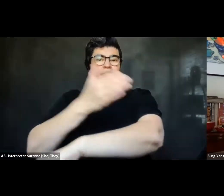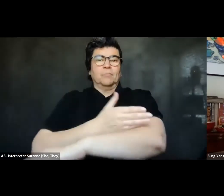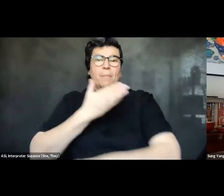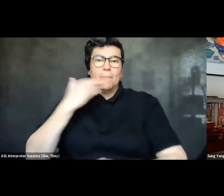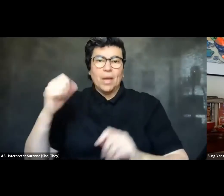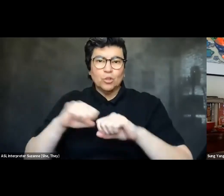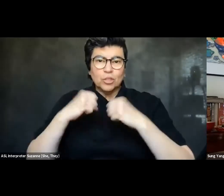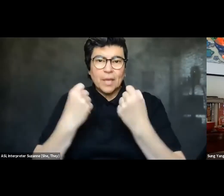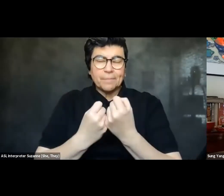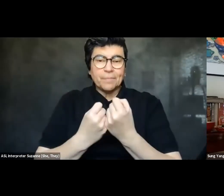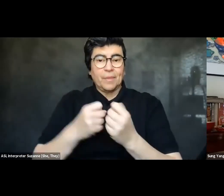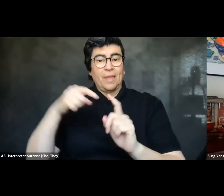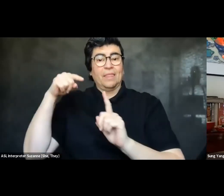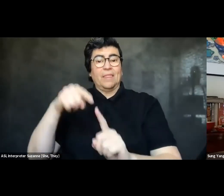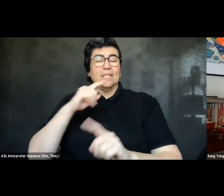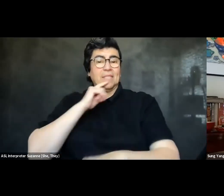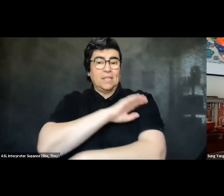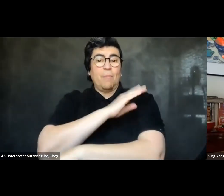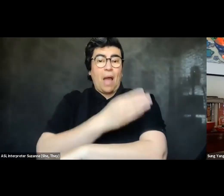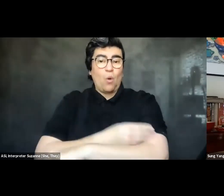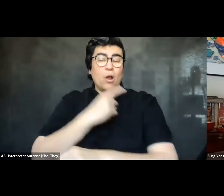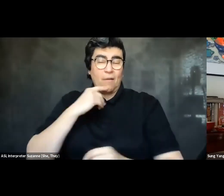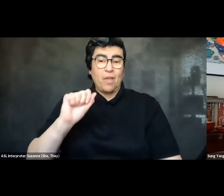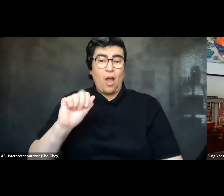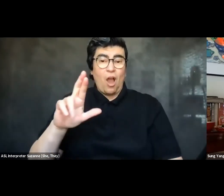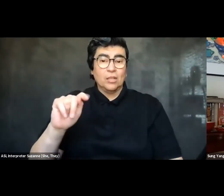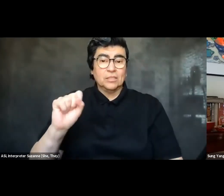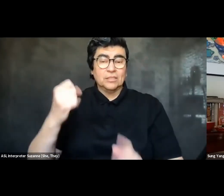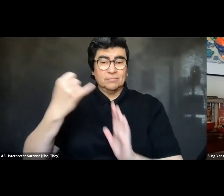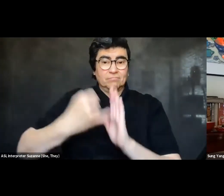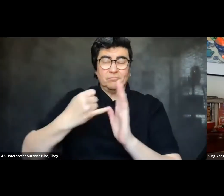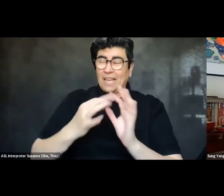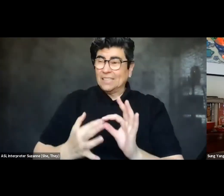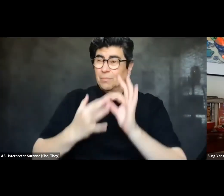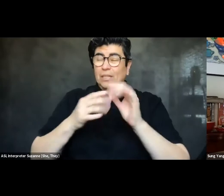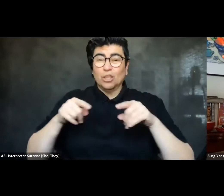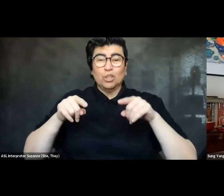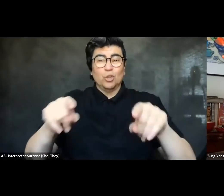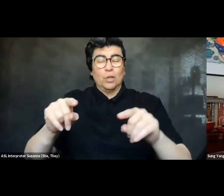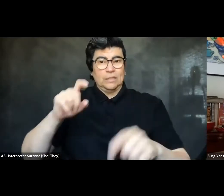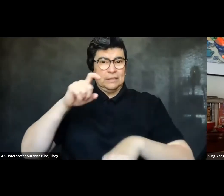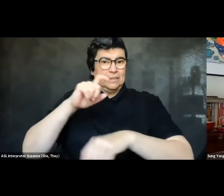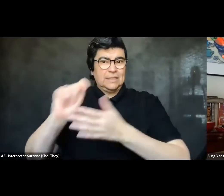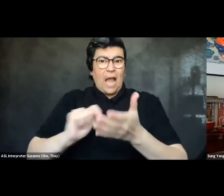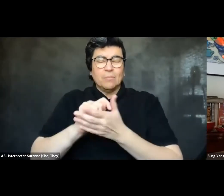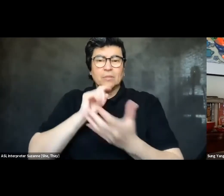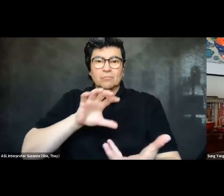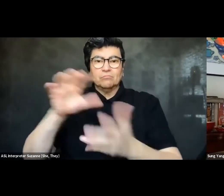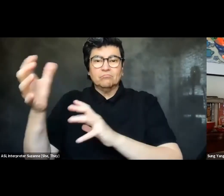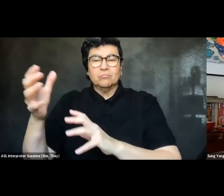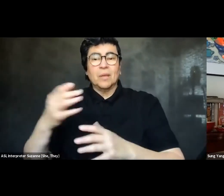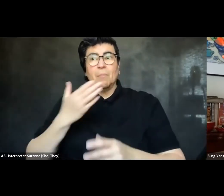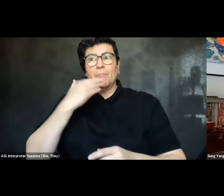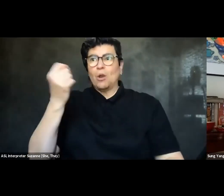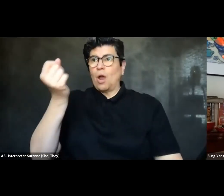And this is the power of the arts, especially in times of crisis, to help us better understand ourselves